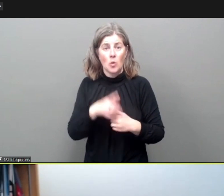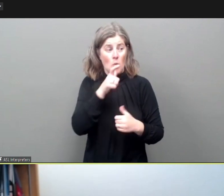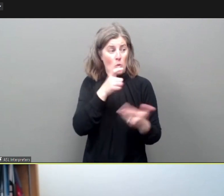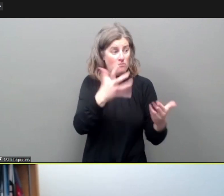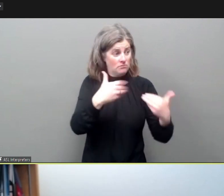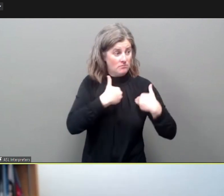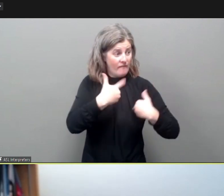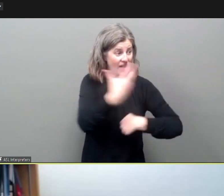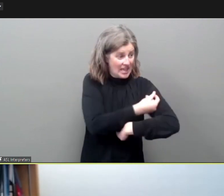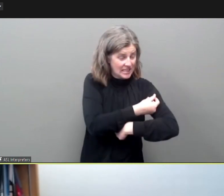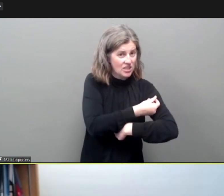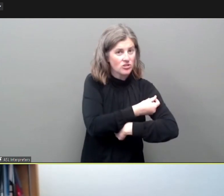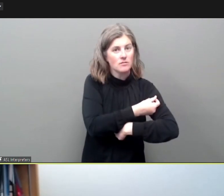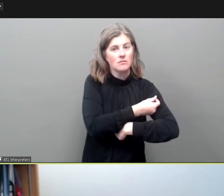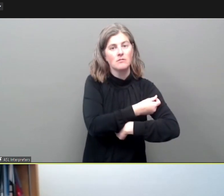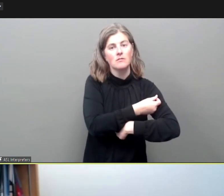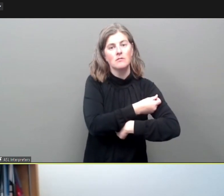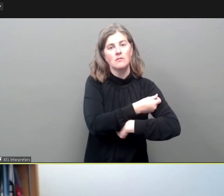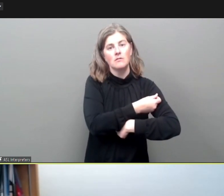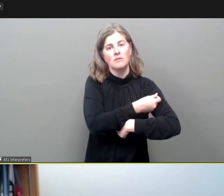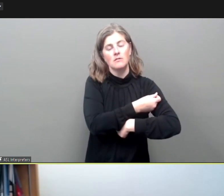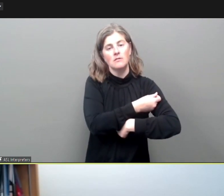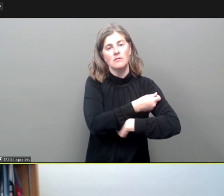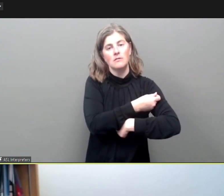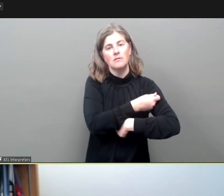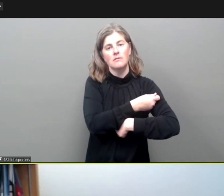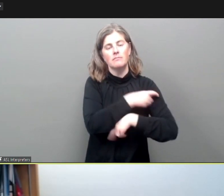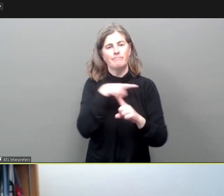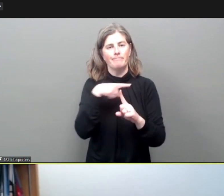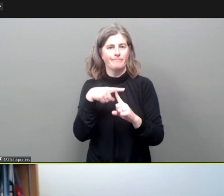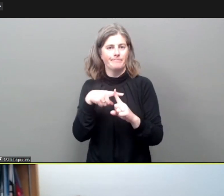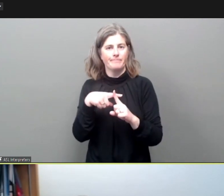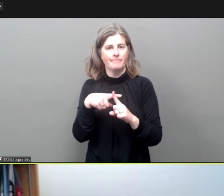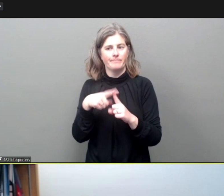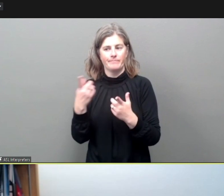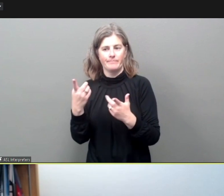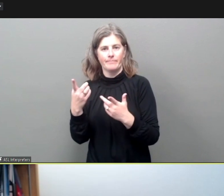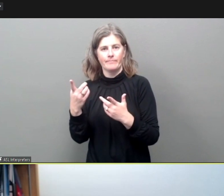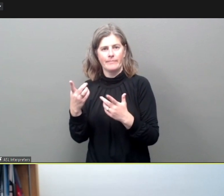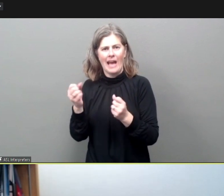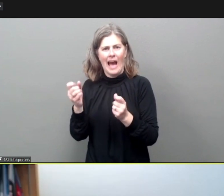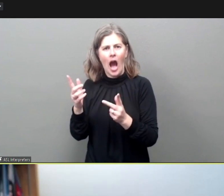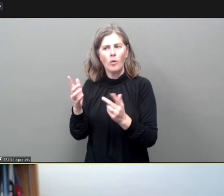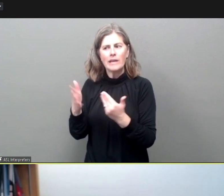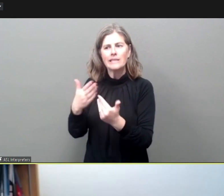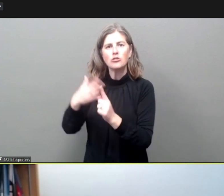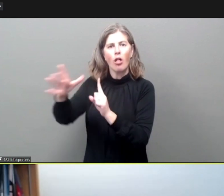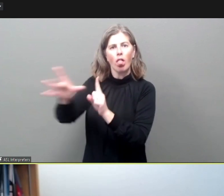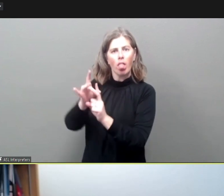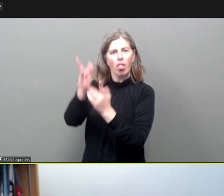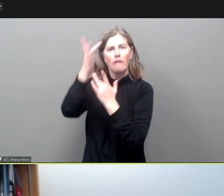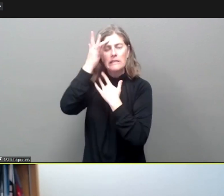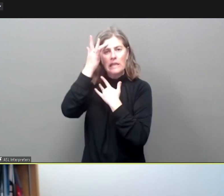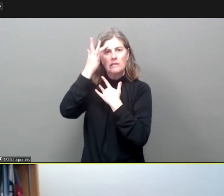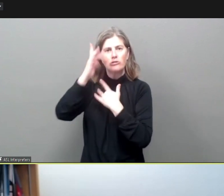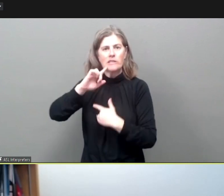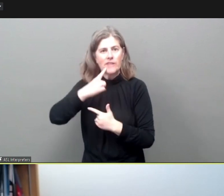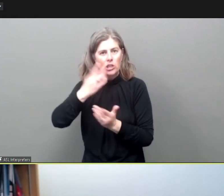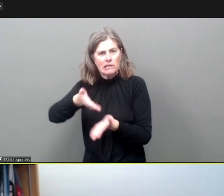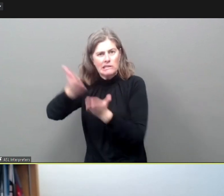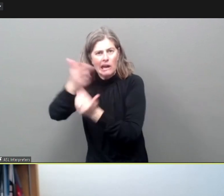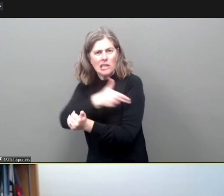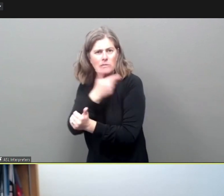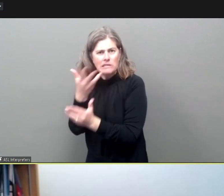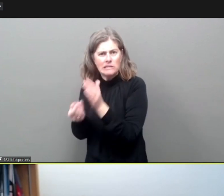vaccination and your level of vulnerability to severe illness and